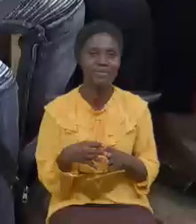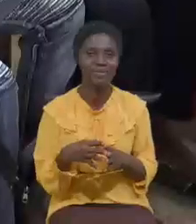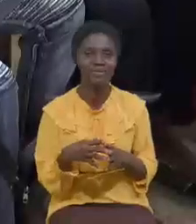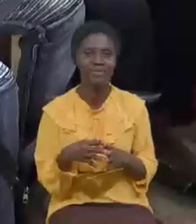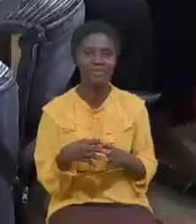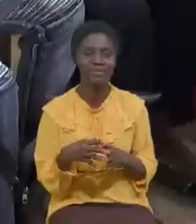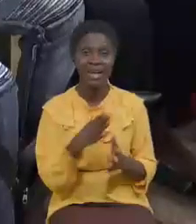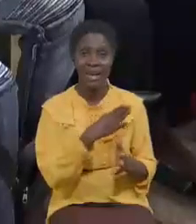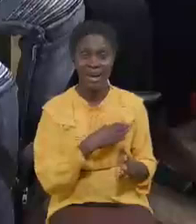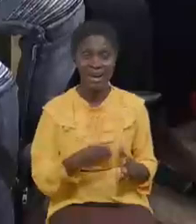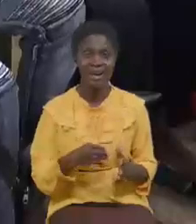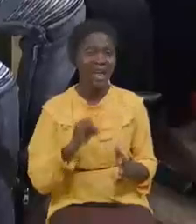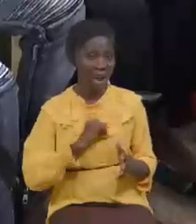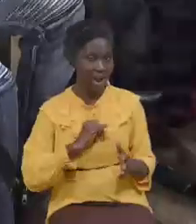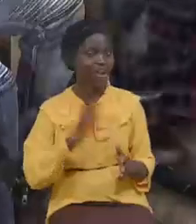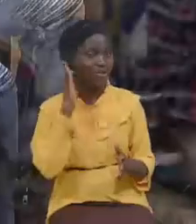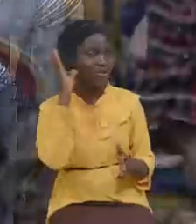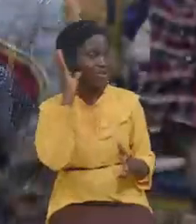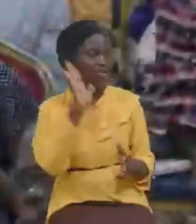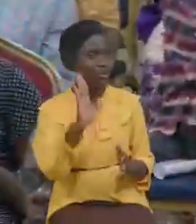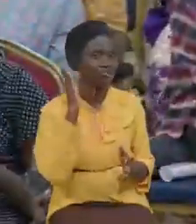I will hear your testimony.